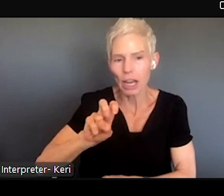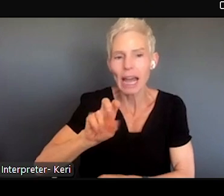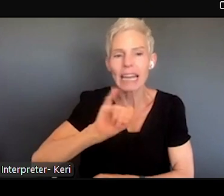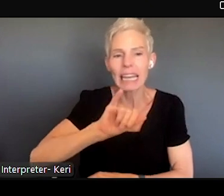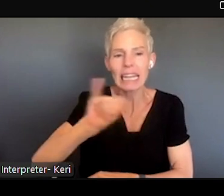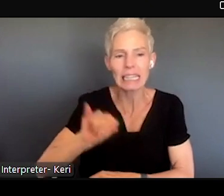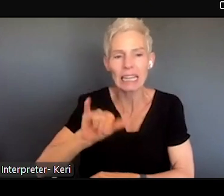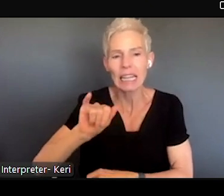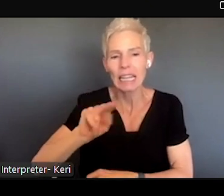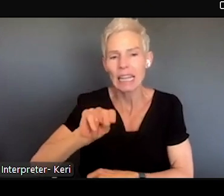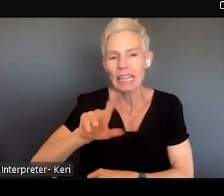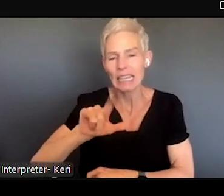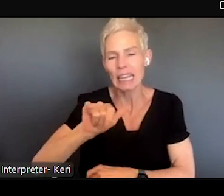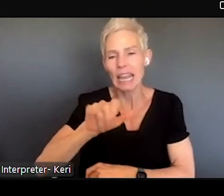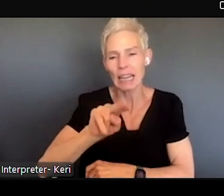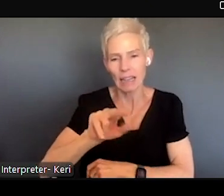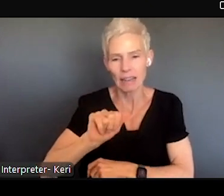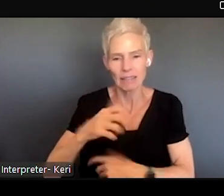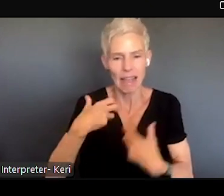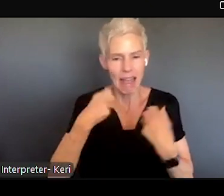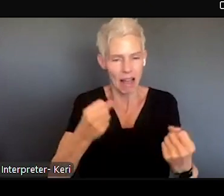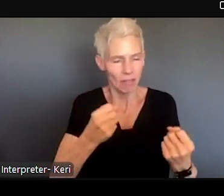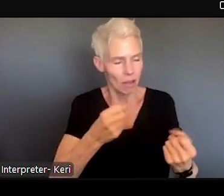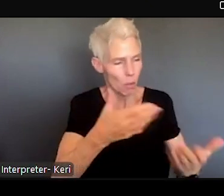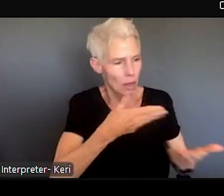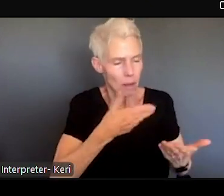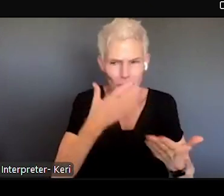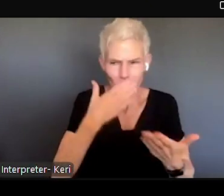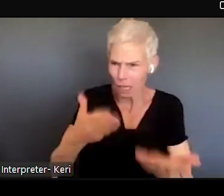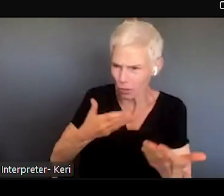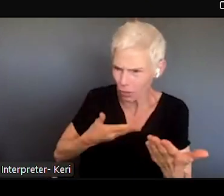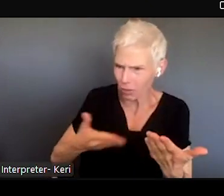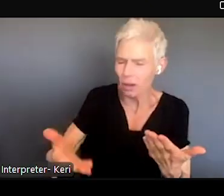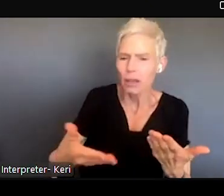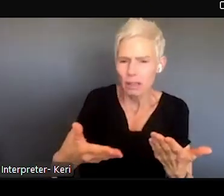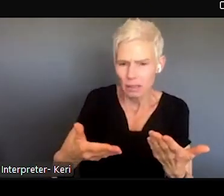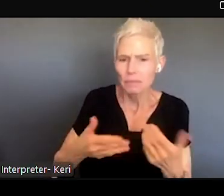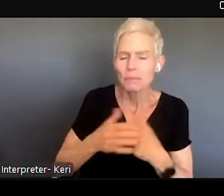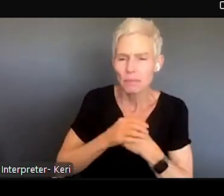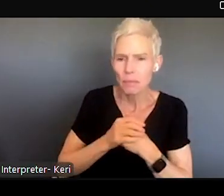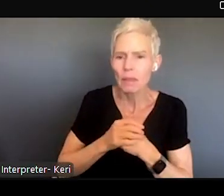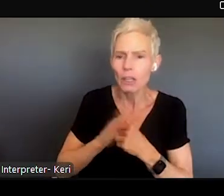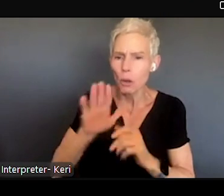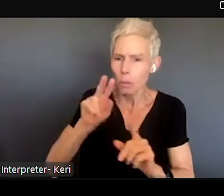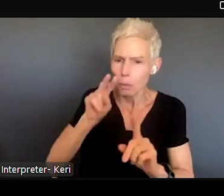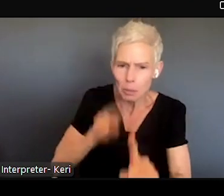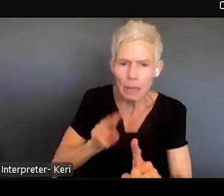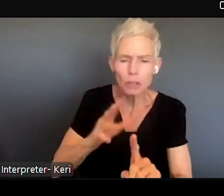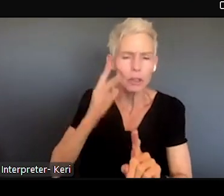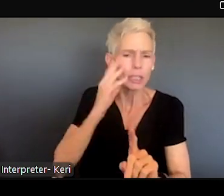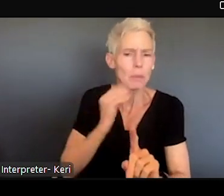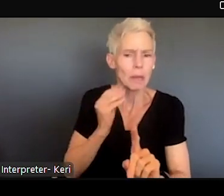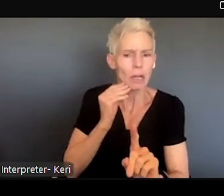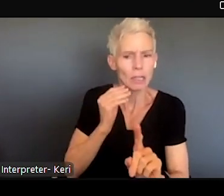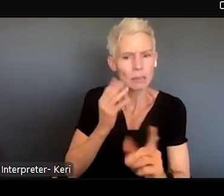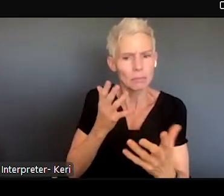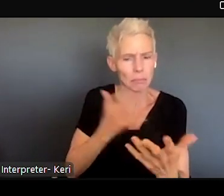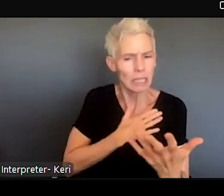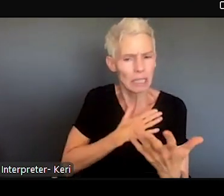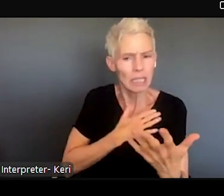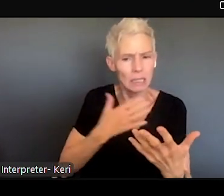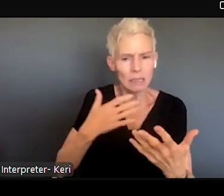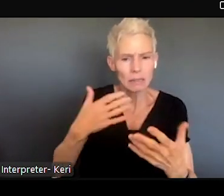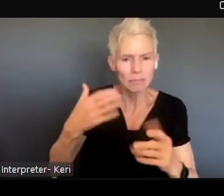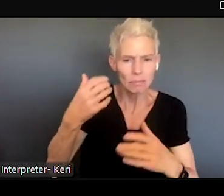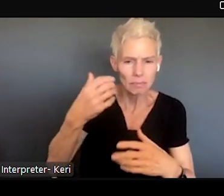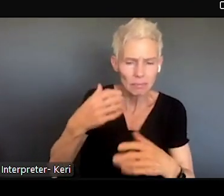afternoon. Thank you for having me. Mm. Would love to know your perspective and your experience as well in